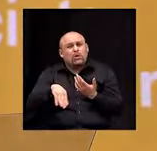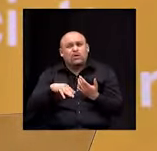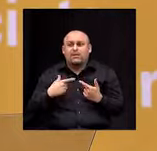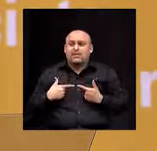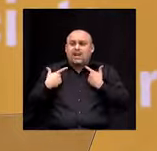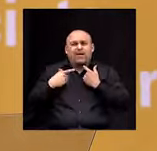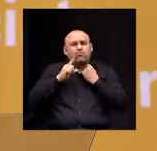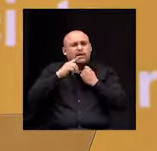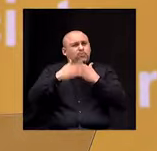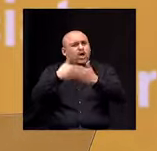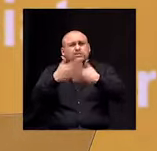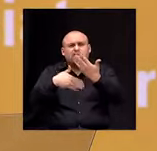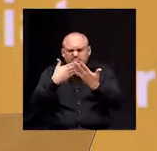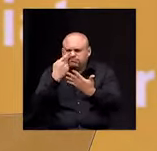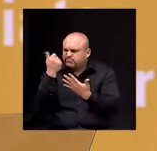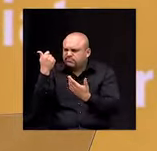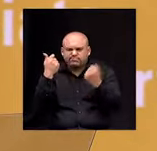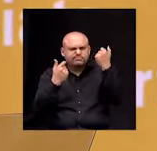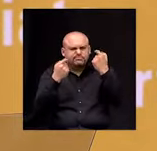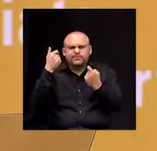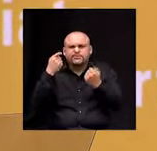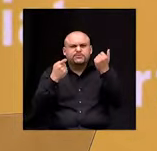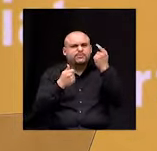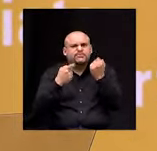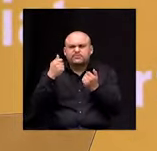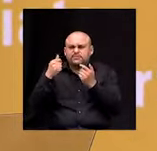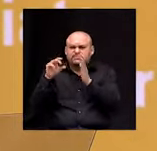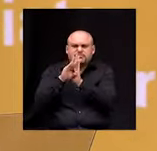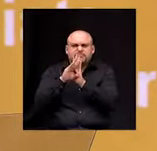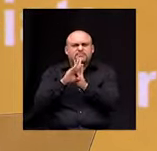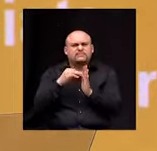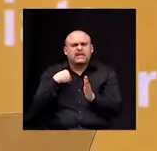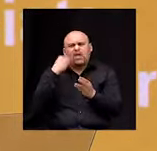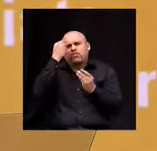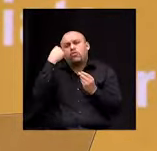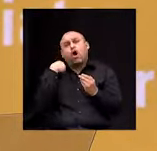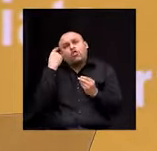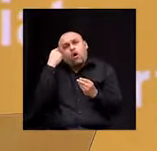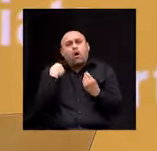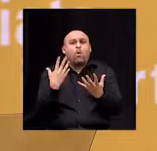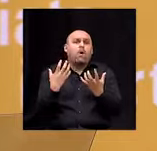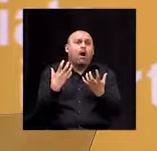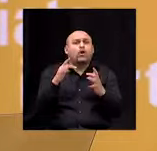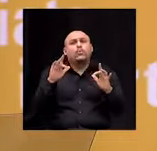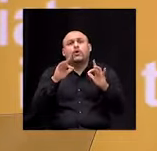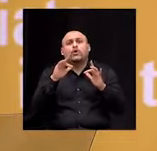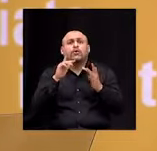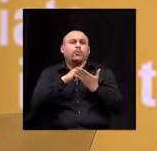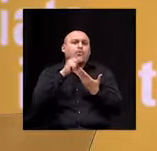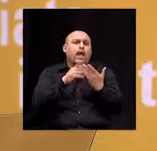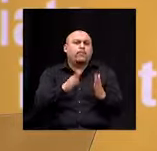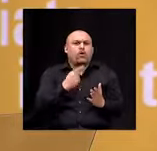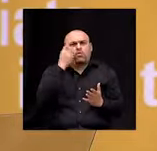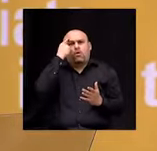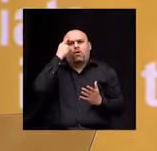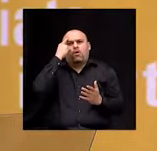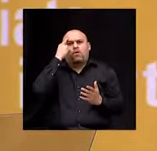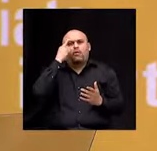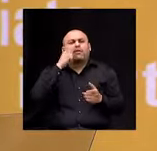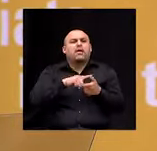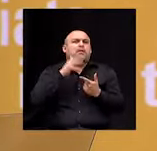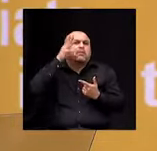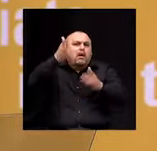is a process of elimination, right? I thought I wanted to be a computer programmer and an